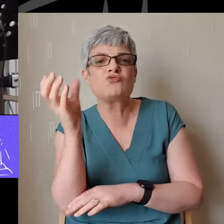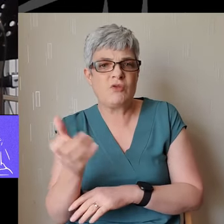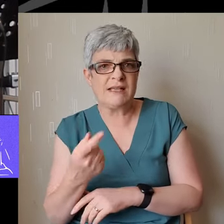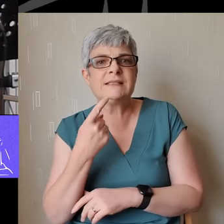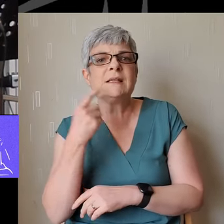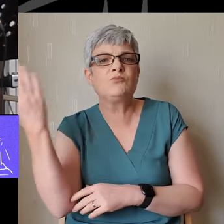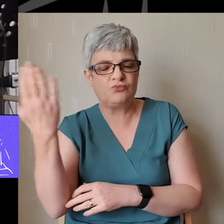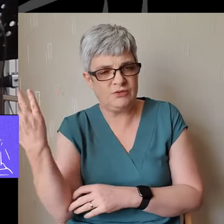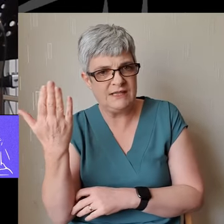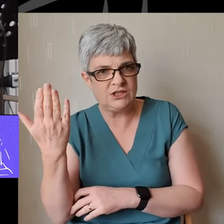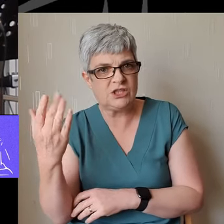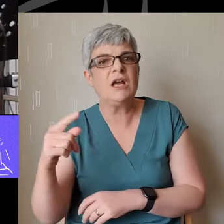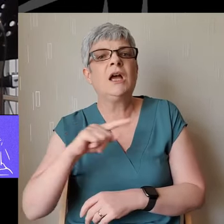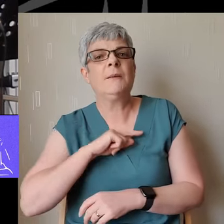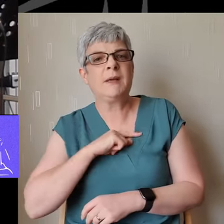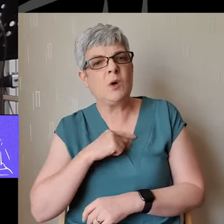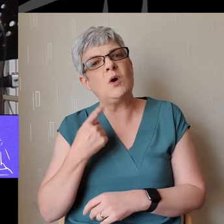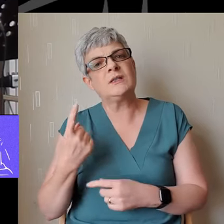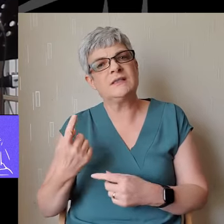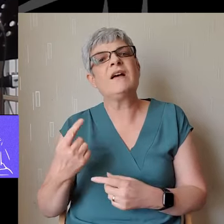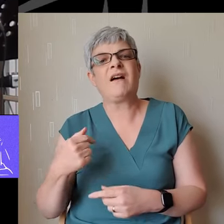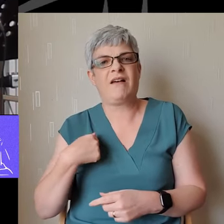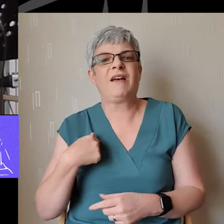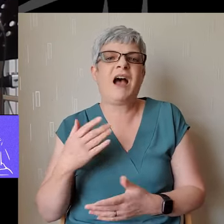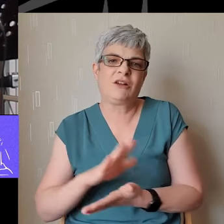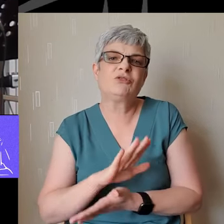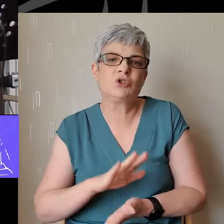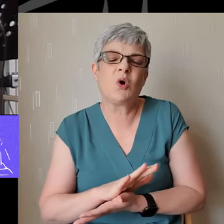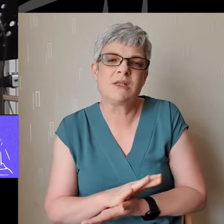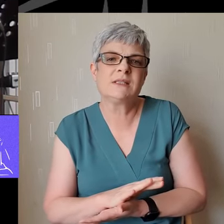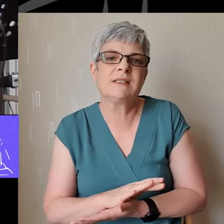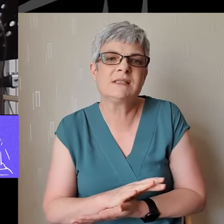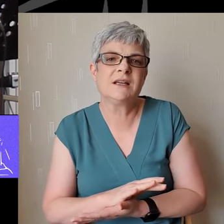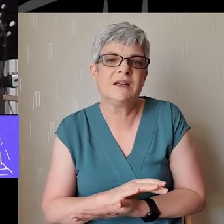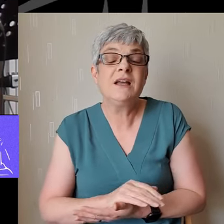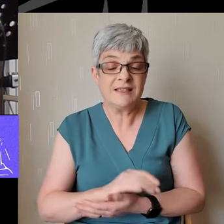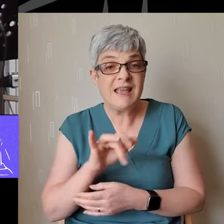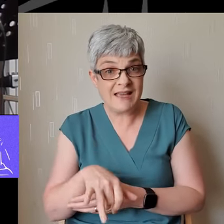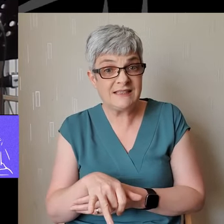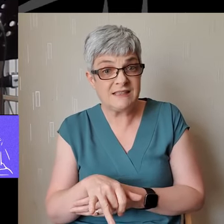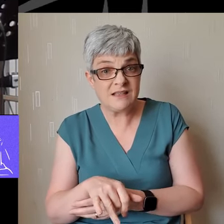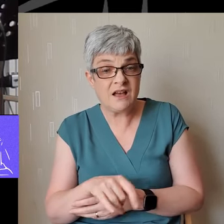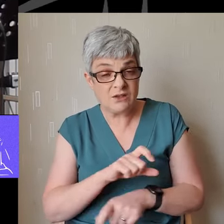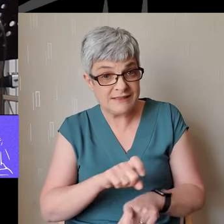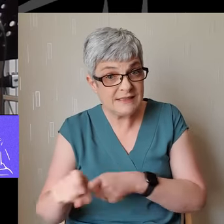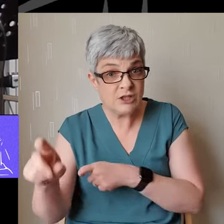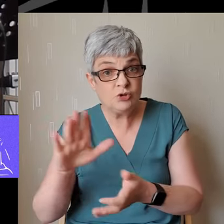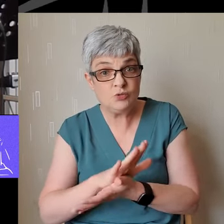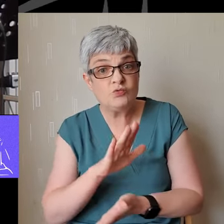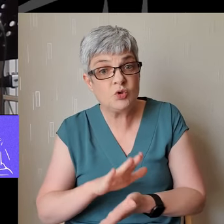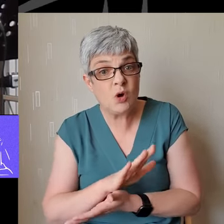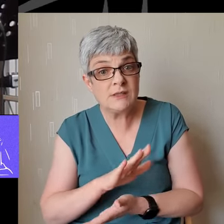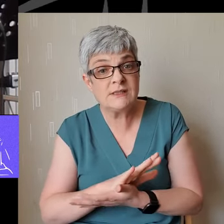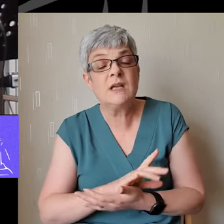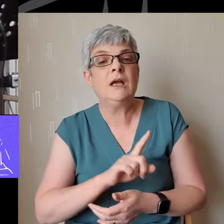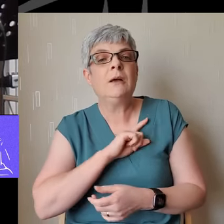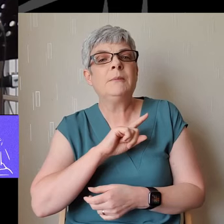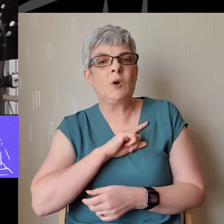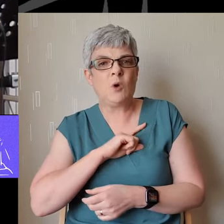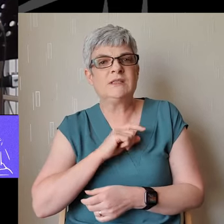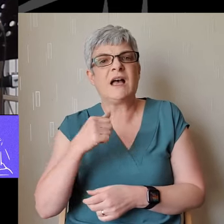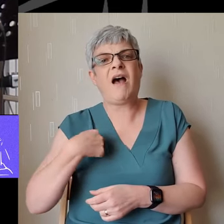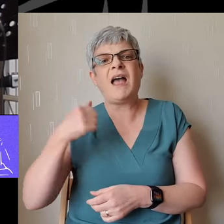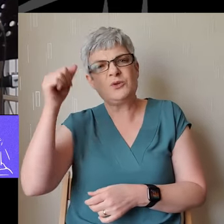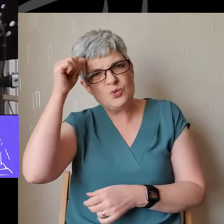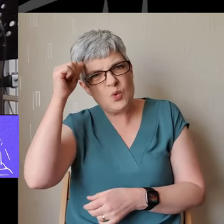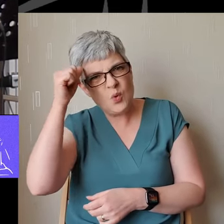and because of this I rejoice. Yes, and I will continue to rejoice, for I know that through